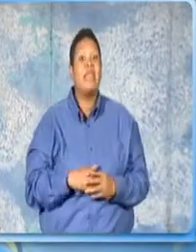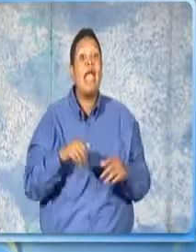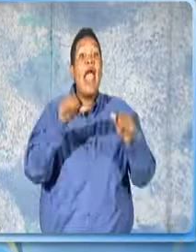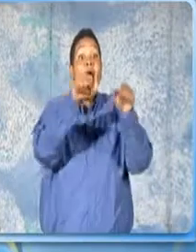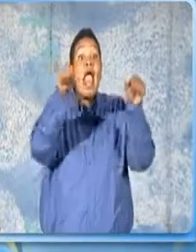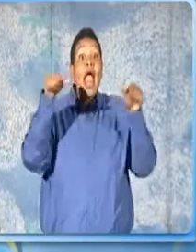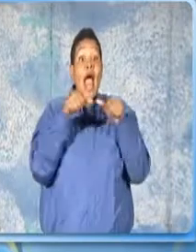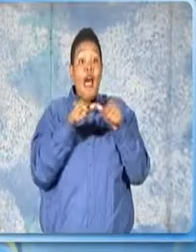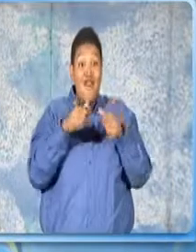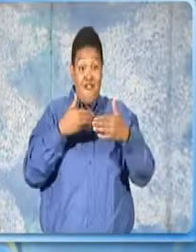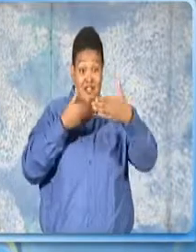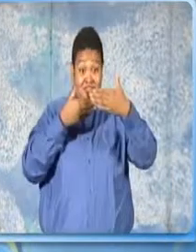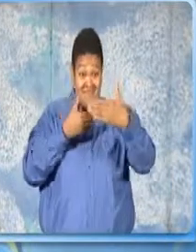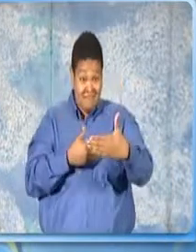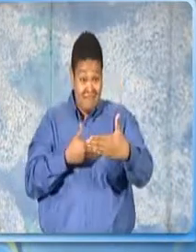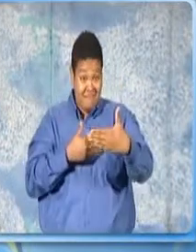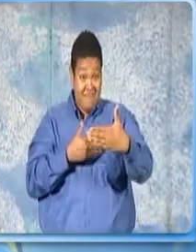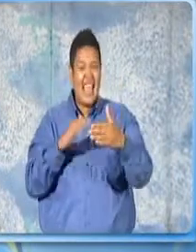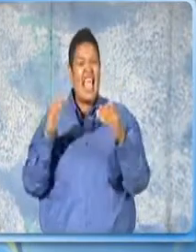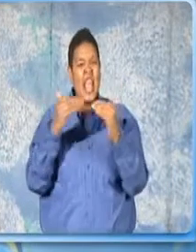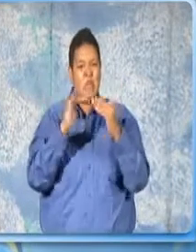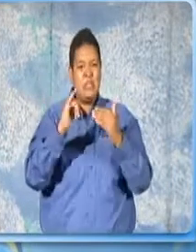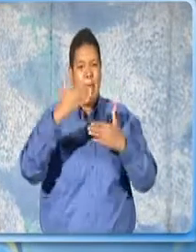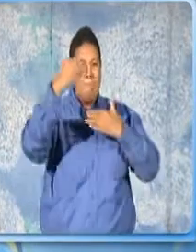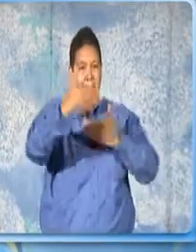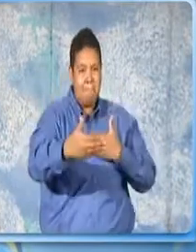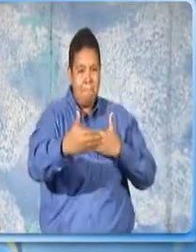of the front face would be equal to the area